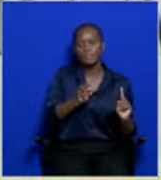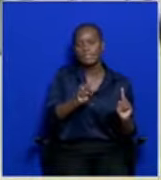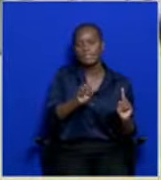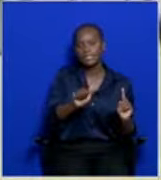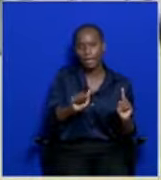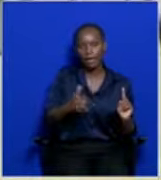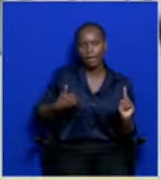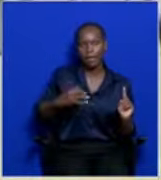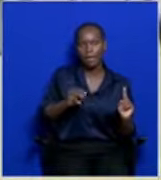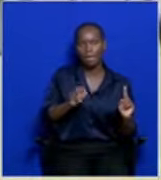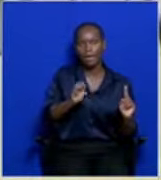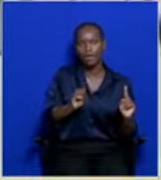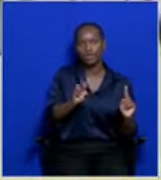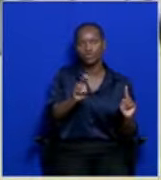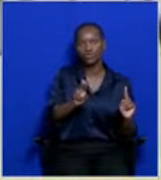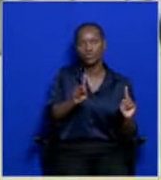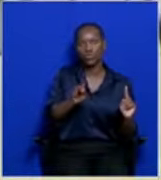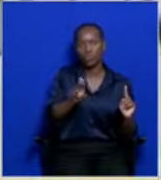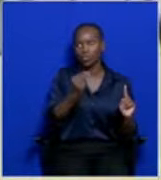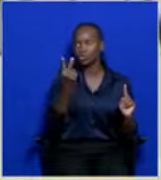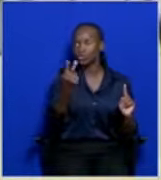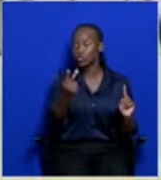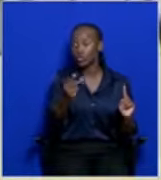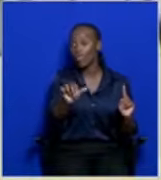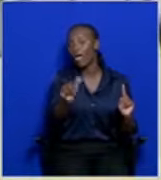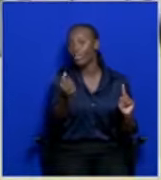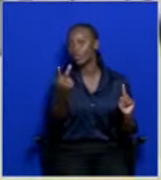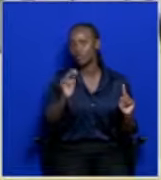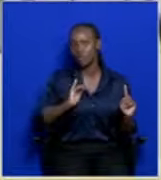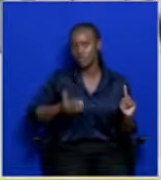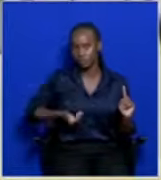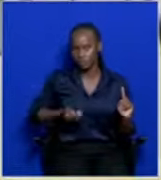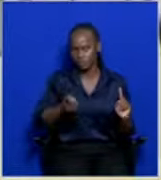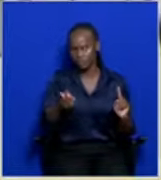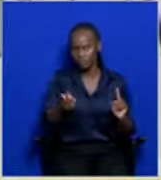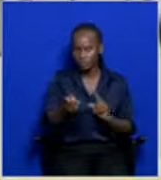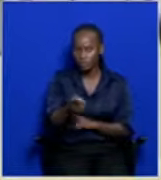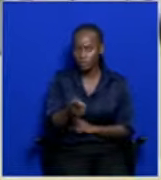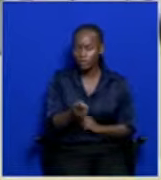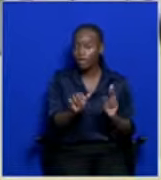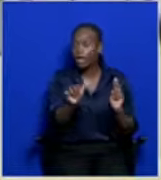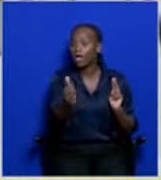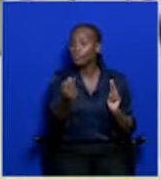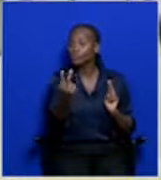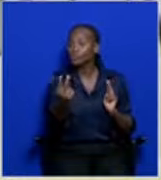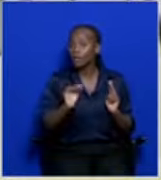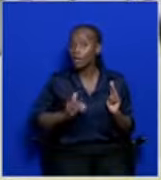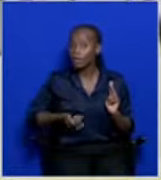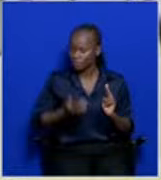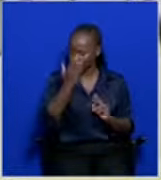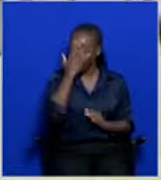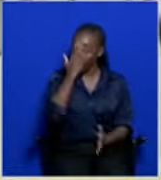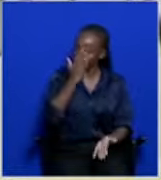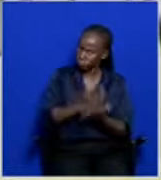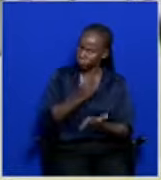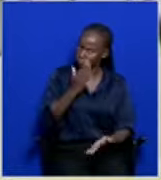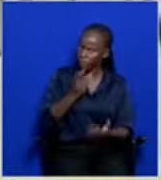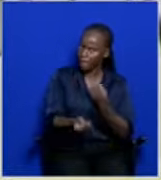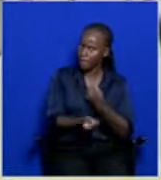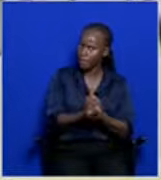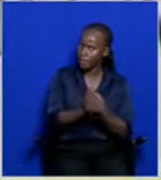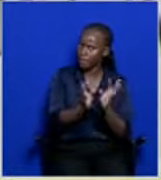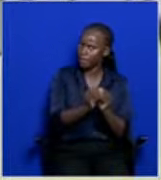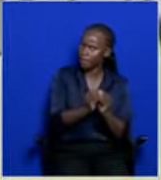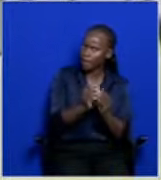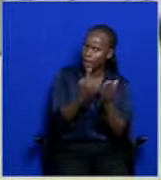the contents, those ladies that were there, they know exactly what we were talking about. And